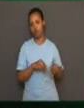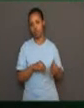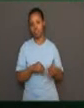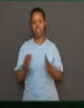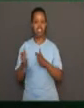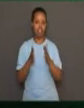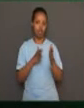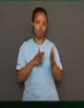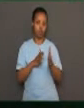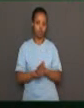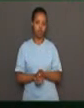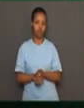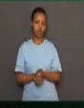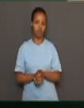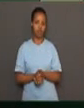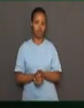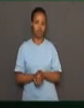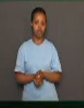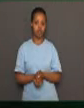Students, let's get ready.